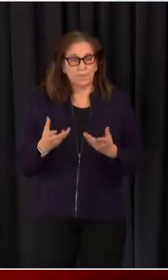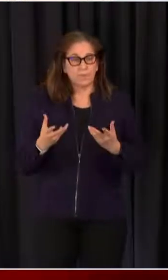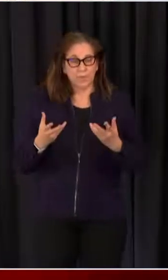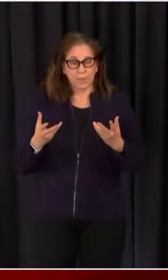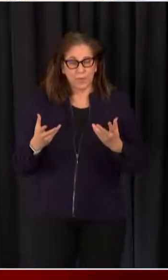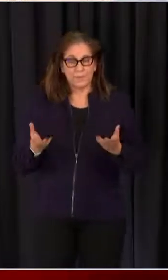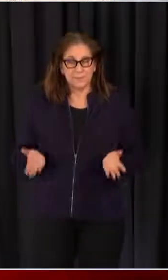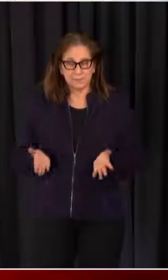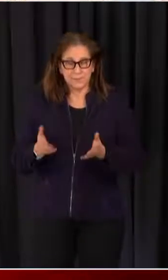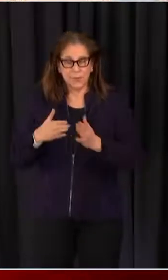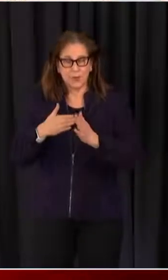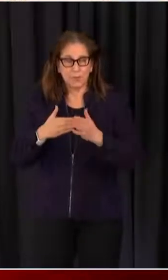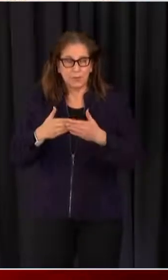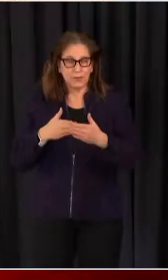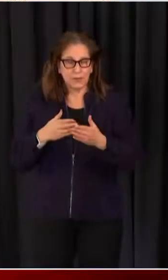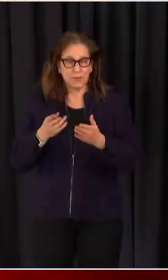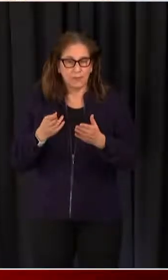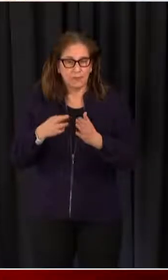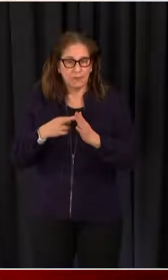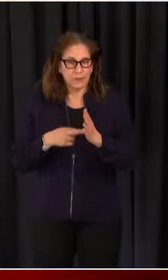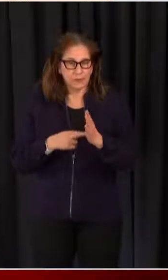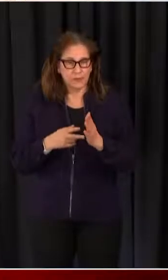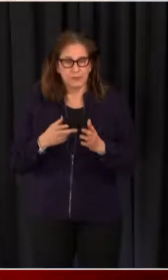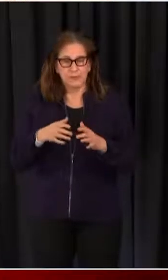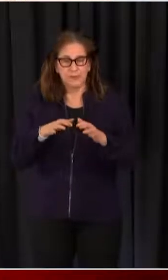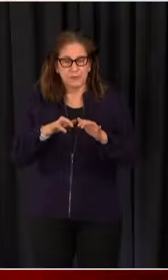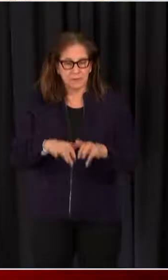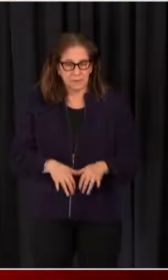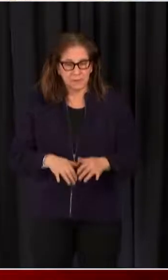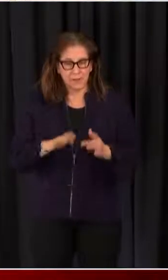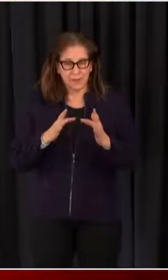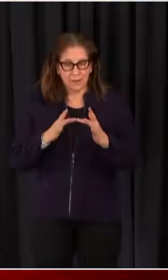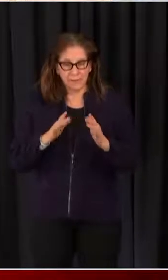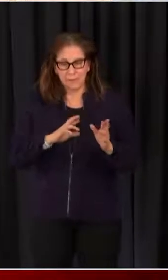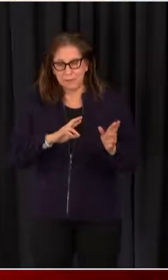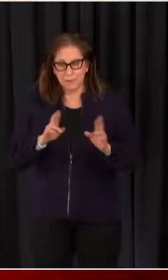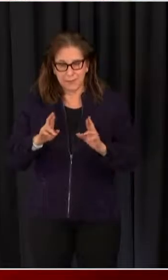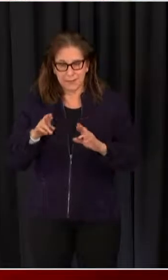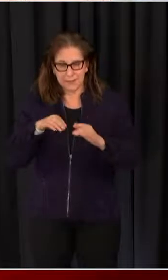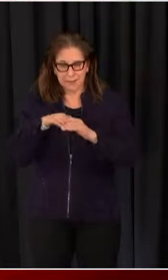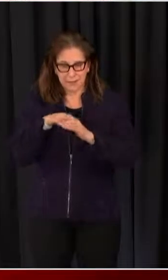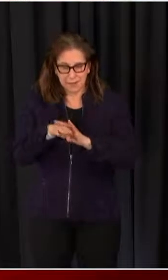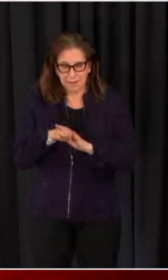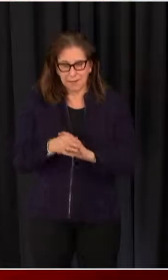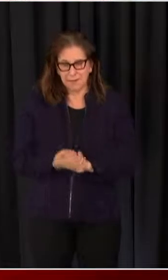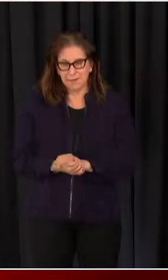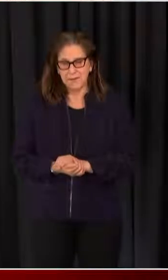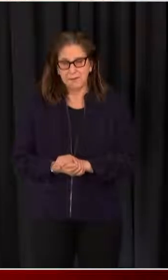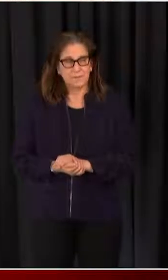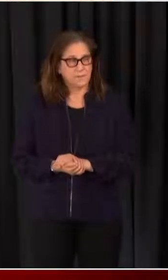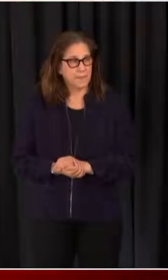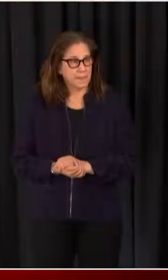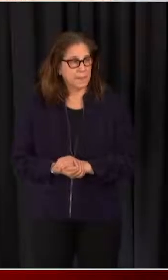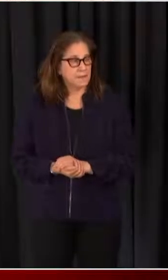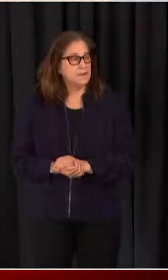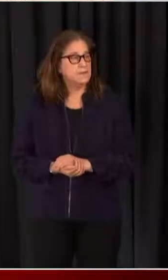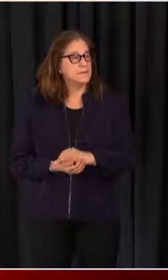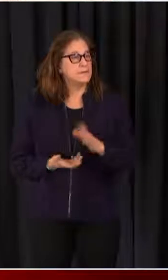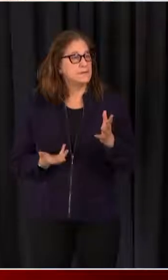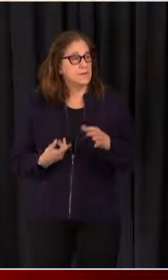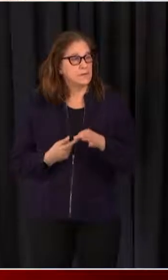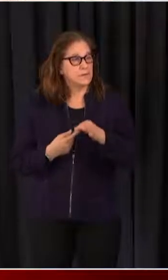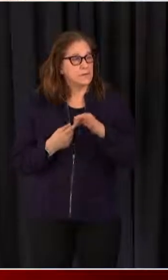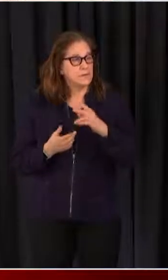pre-registration system. We also have some updates on special initiatives. The